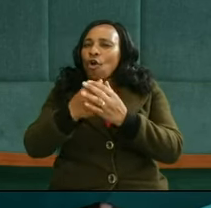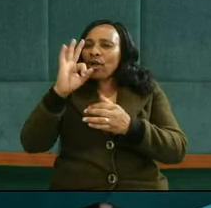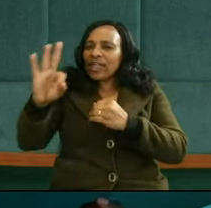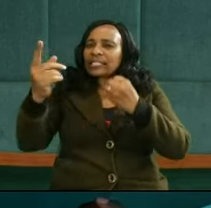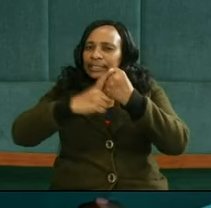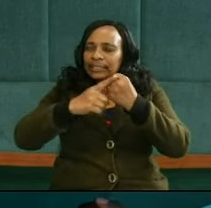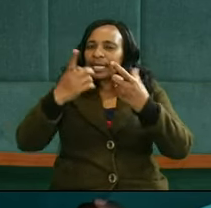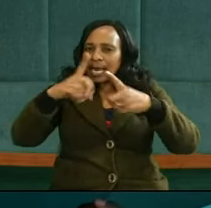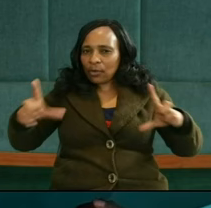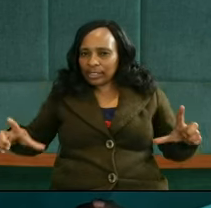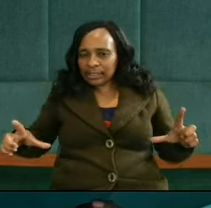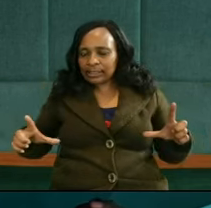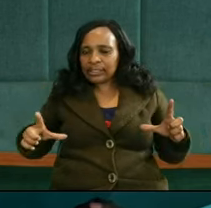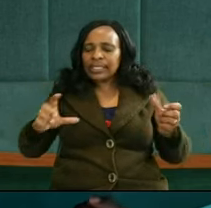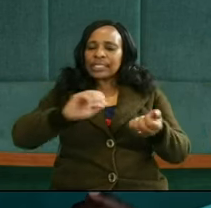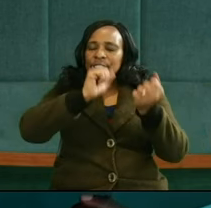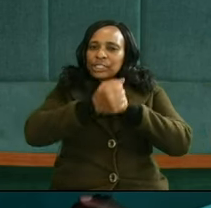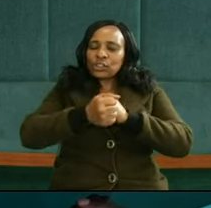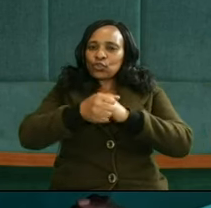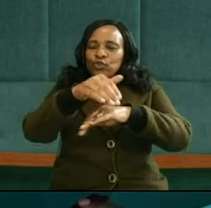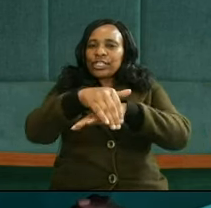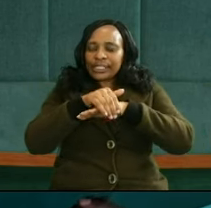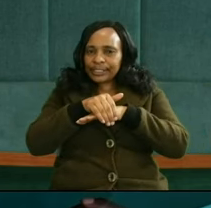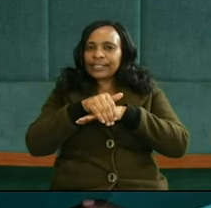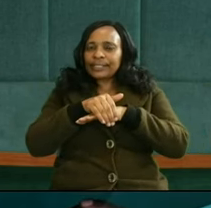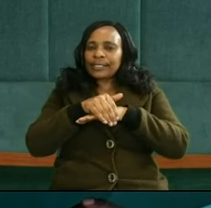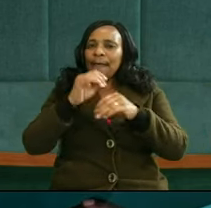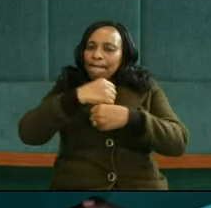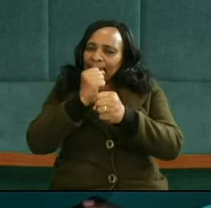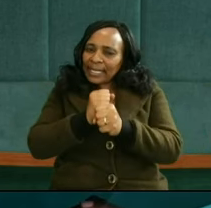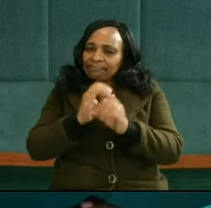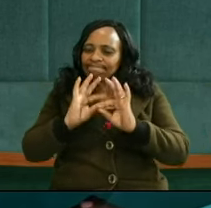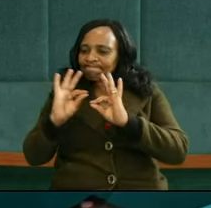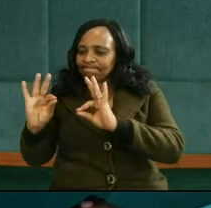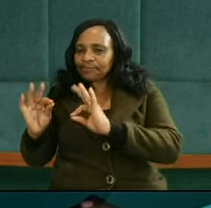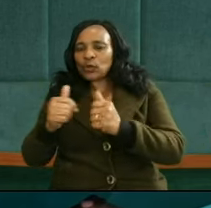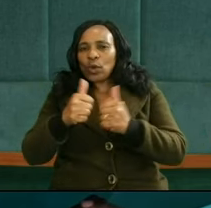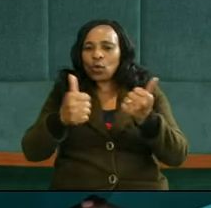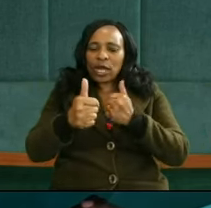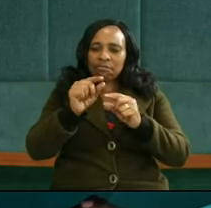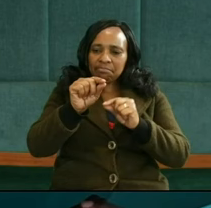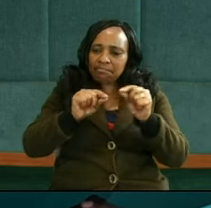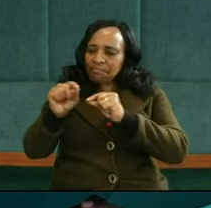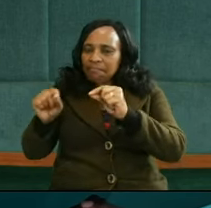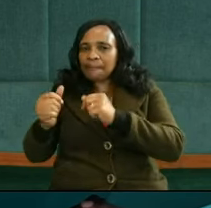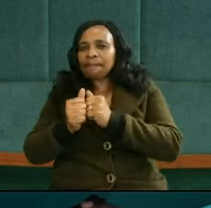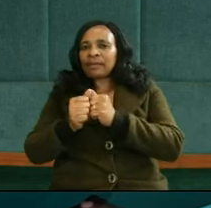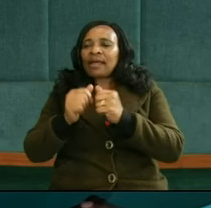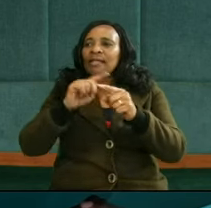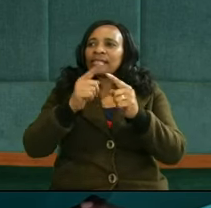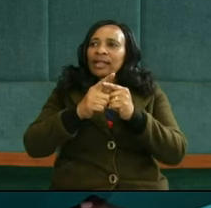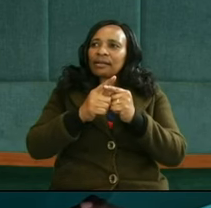He published grammar and dictionaries, labored to abolish window